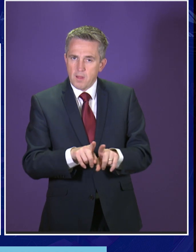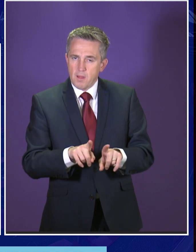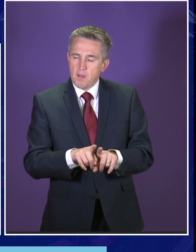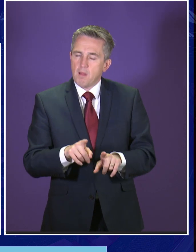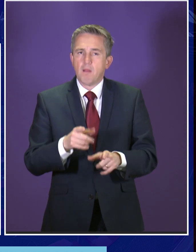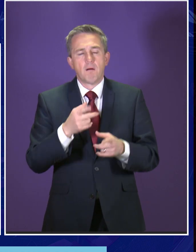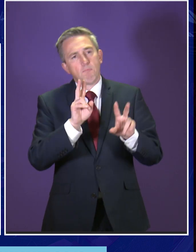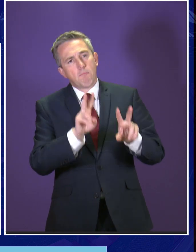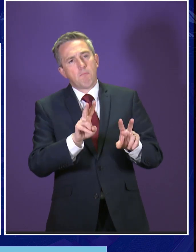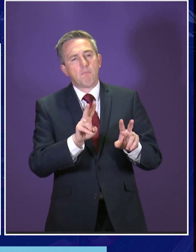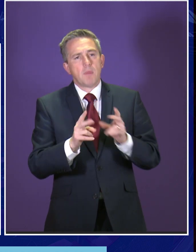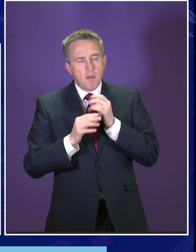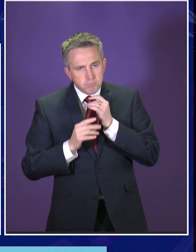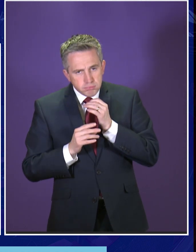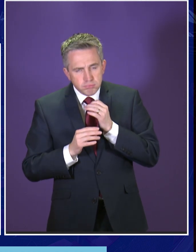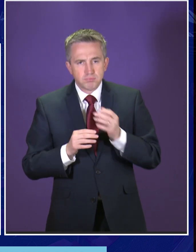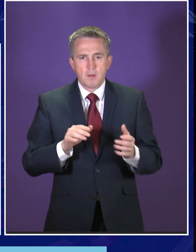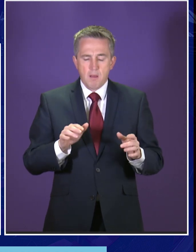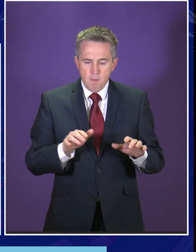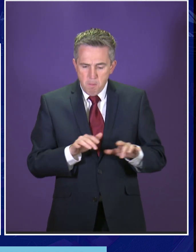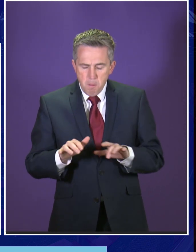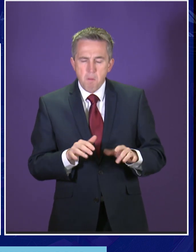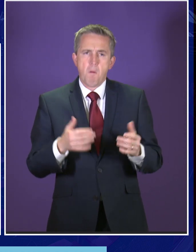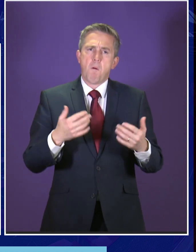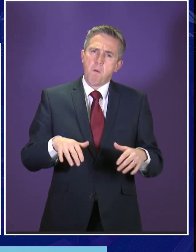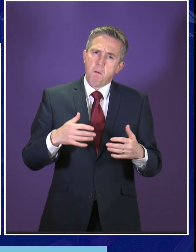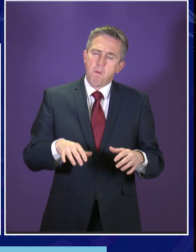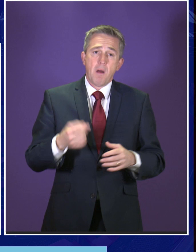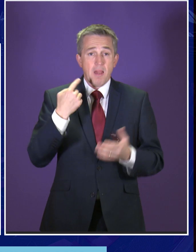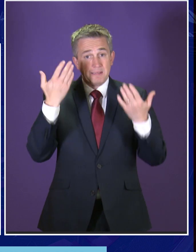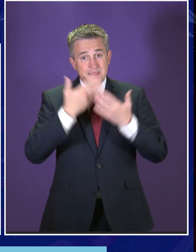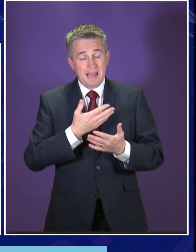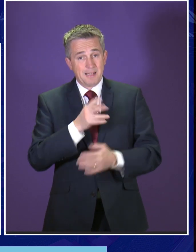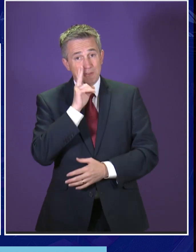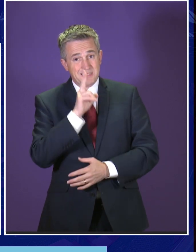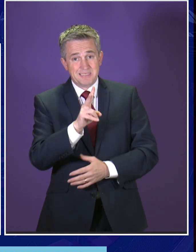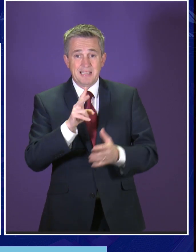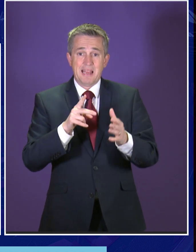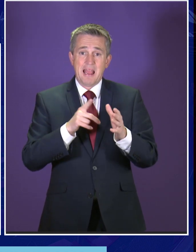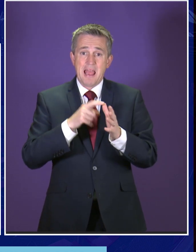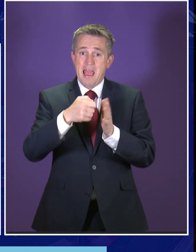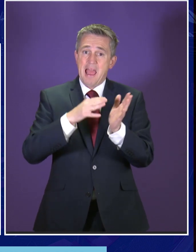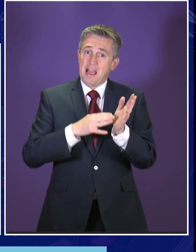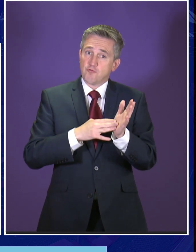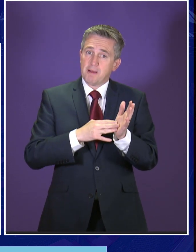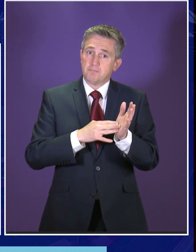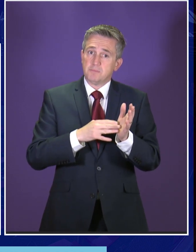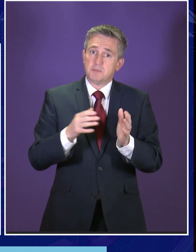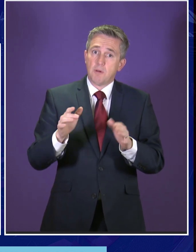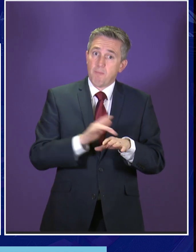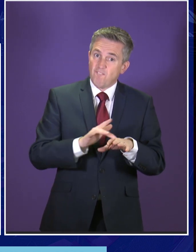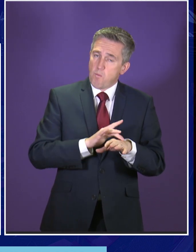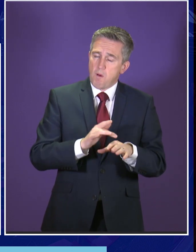hear the musicians, and also last night to see Akram's performance. It was really interesting